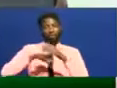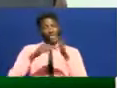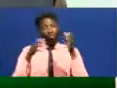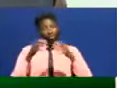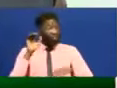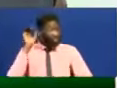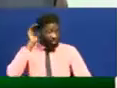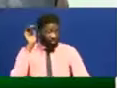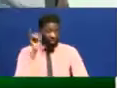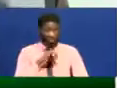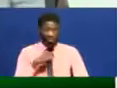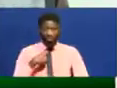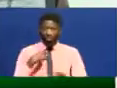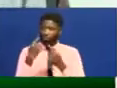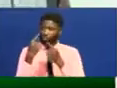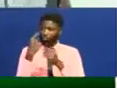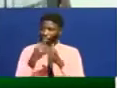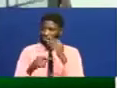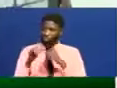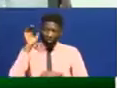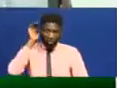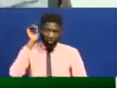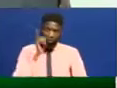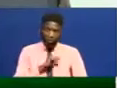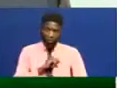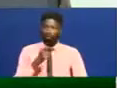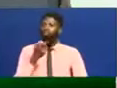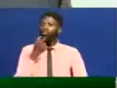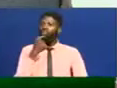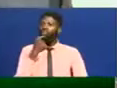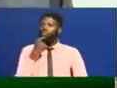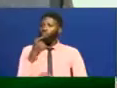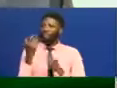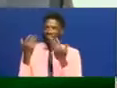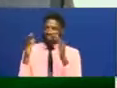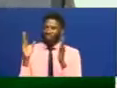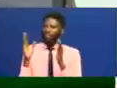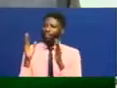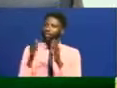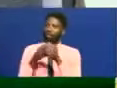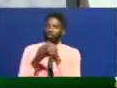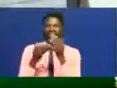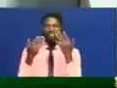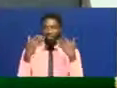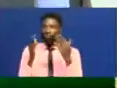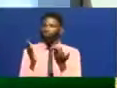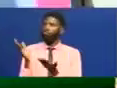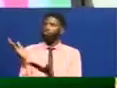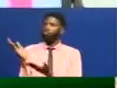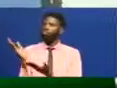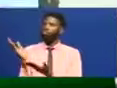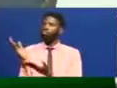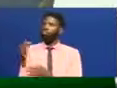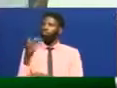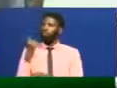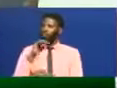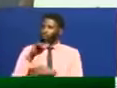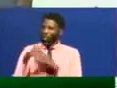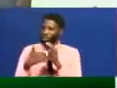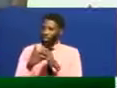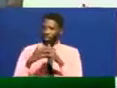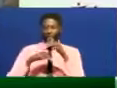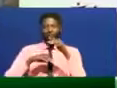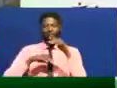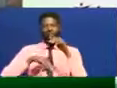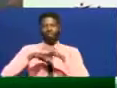you hear what I said? Gor Mahia Football Club Kogalo already led the way. It would be great for every football team